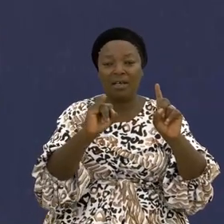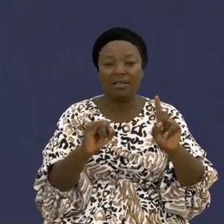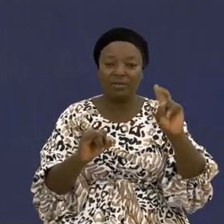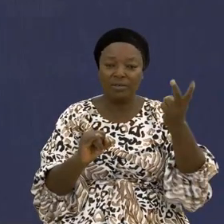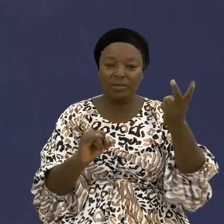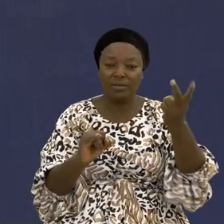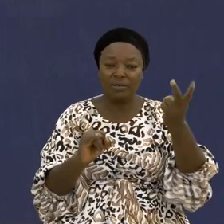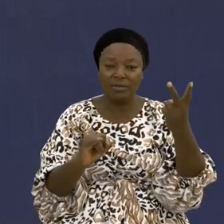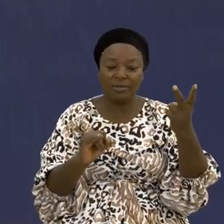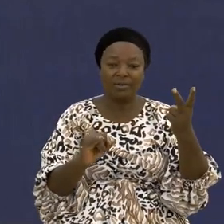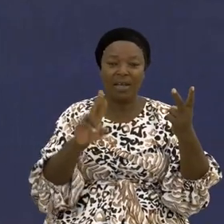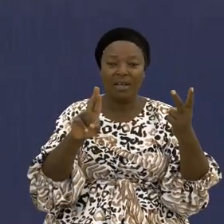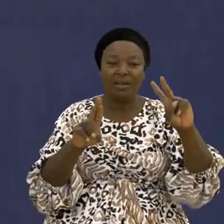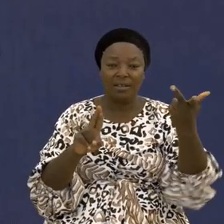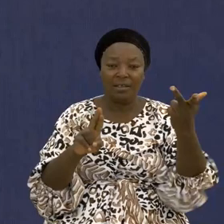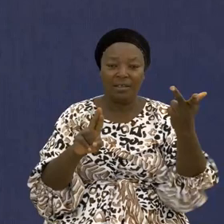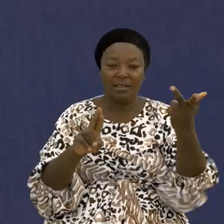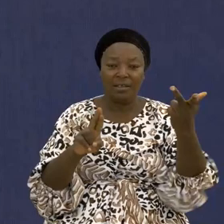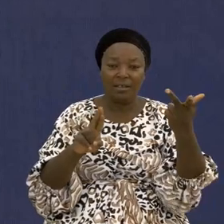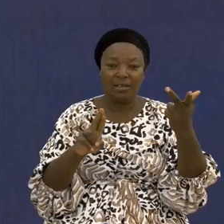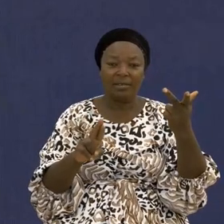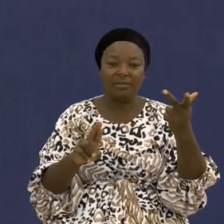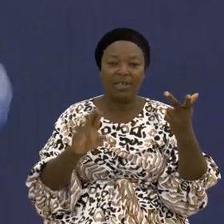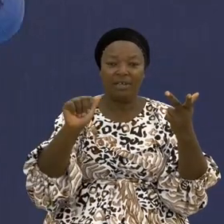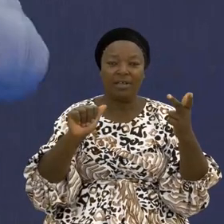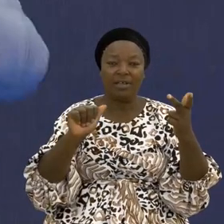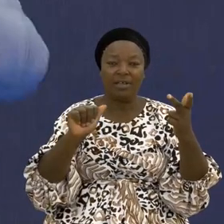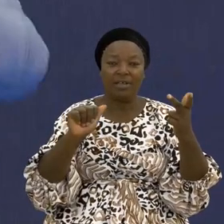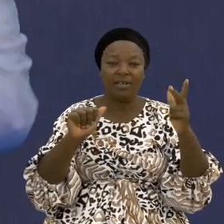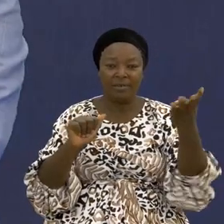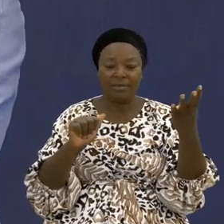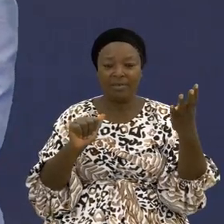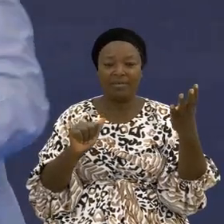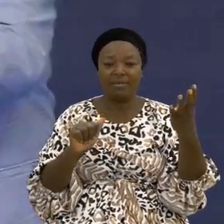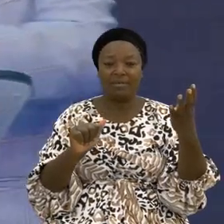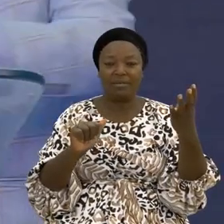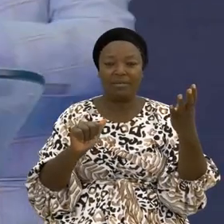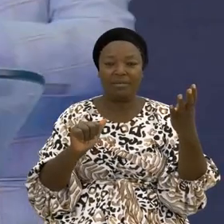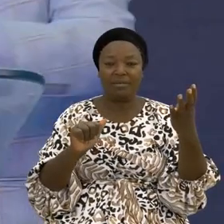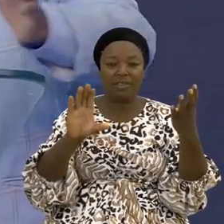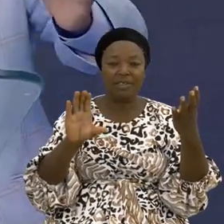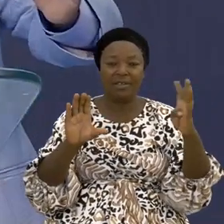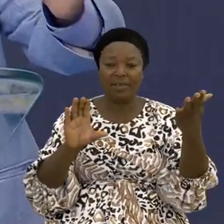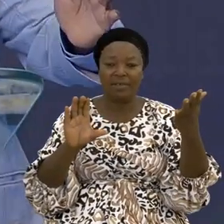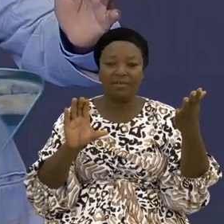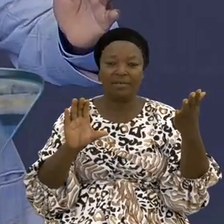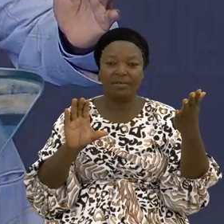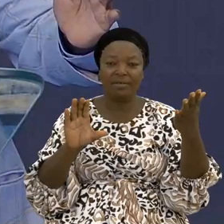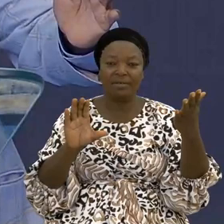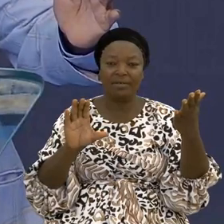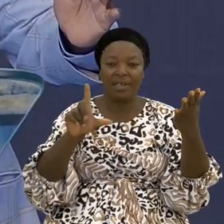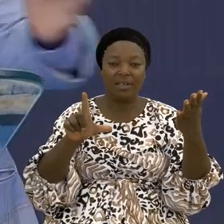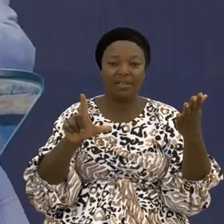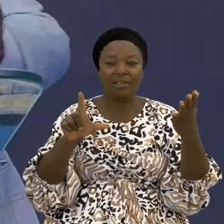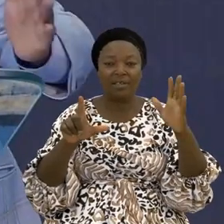that's five. L, that's six. E, that's seven. Is the word